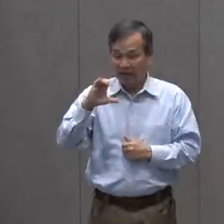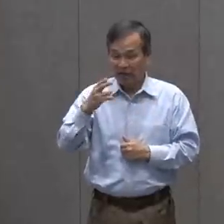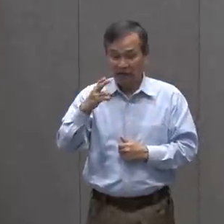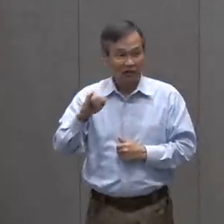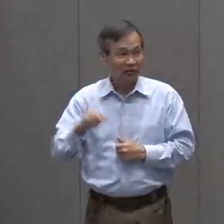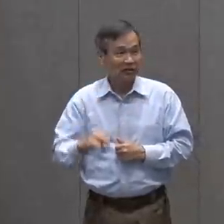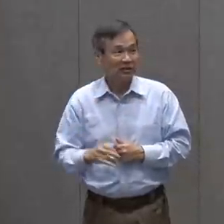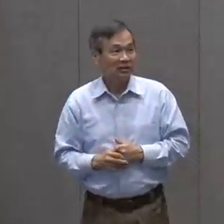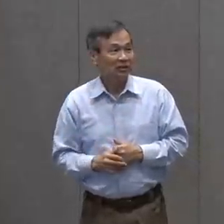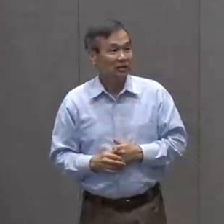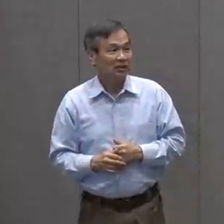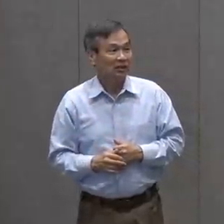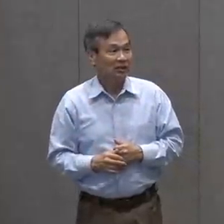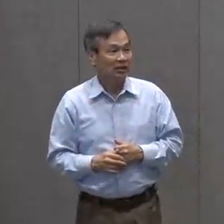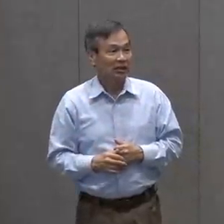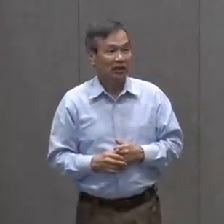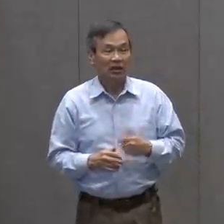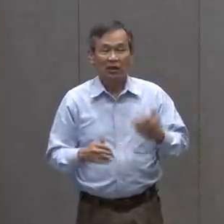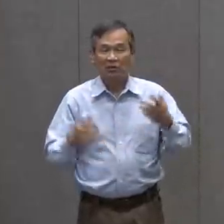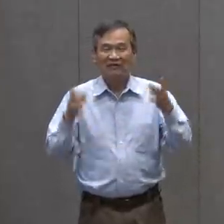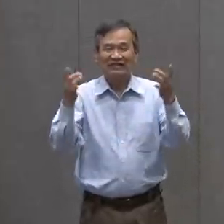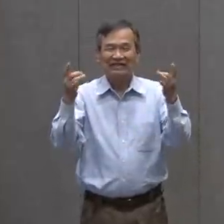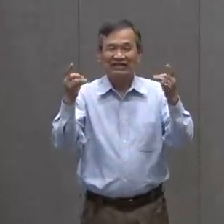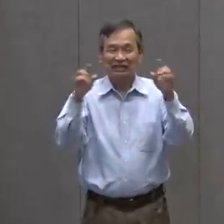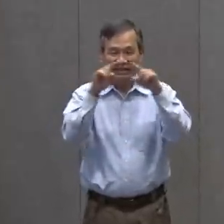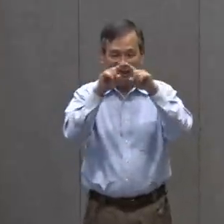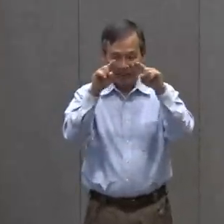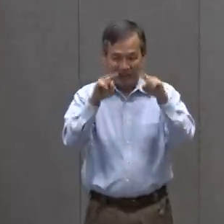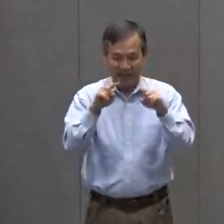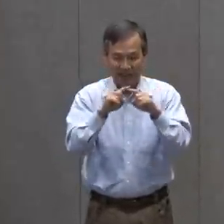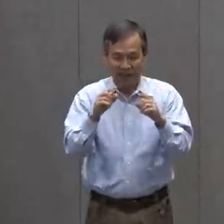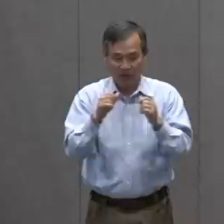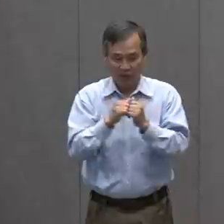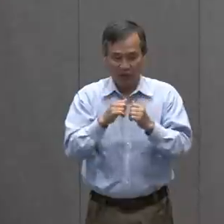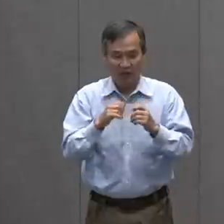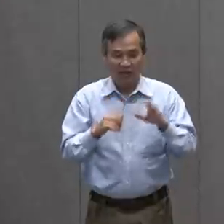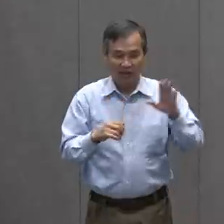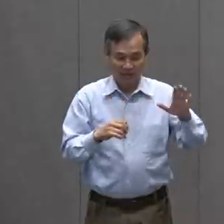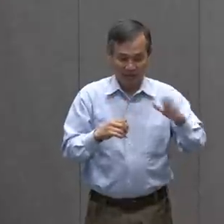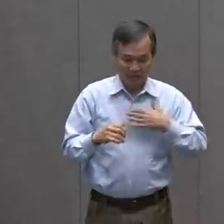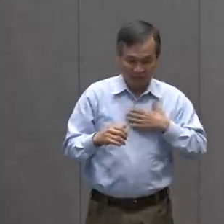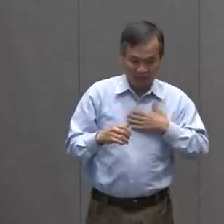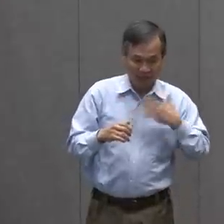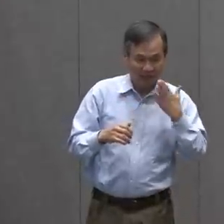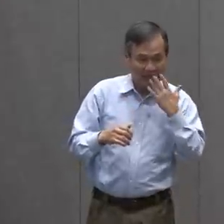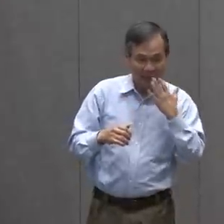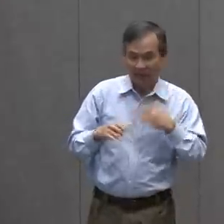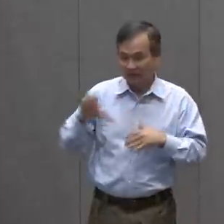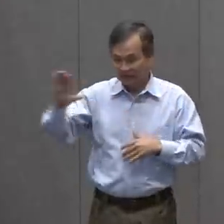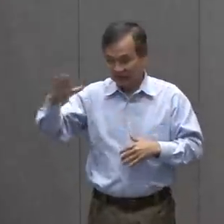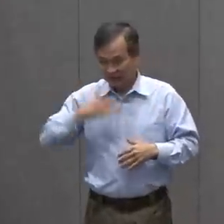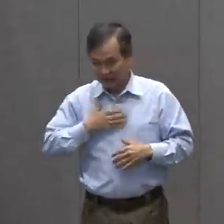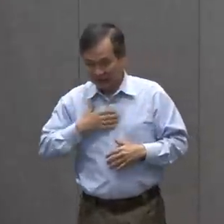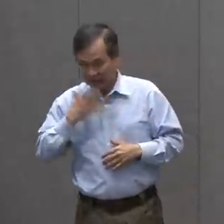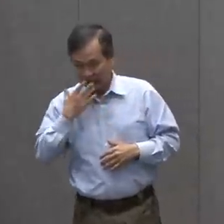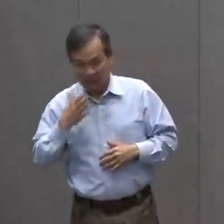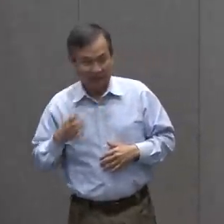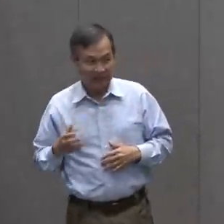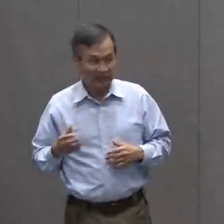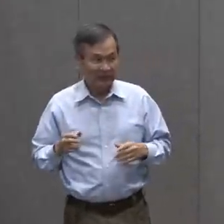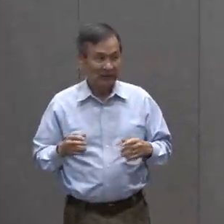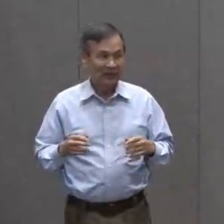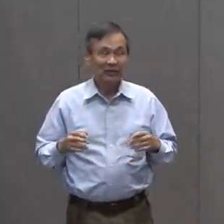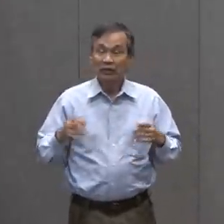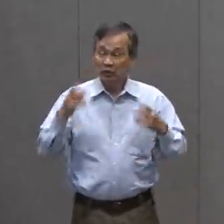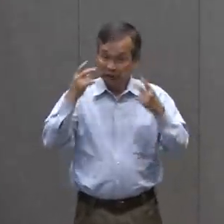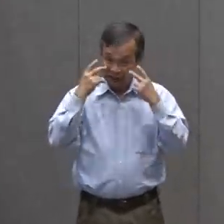we each have some sticky notes with our particular color. I'll go ahead and use that too. We each have sticky